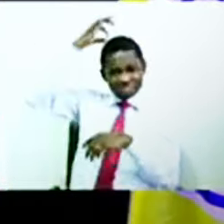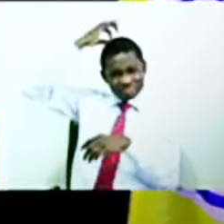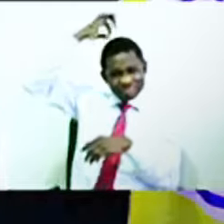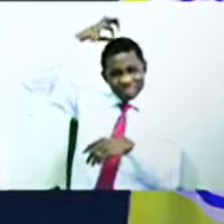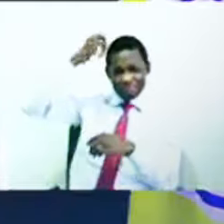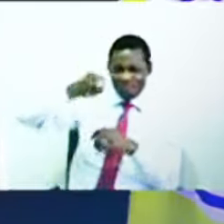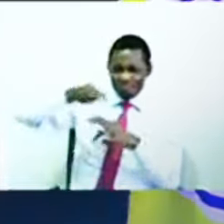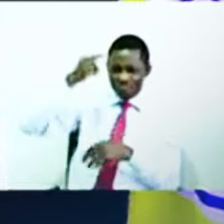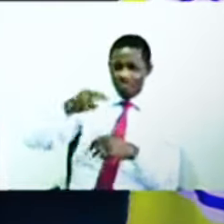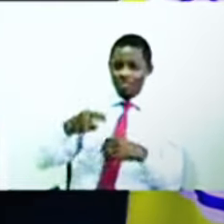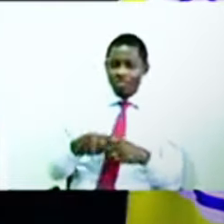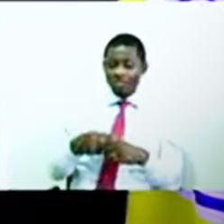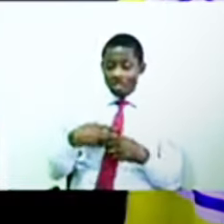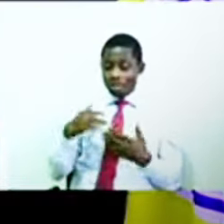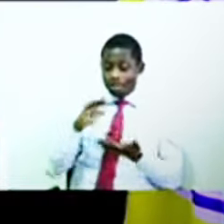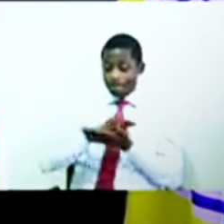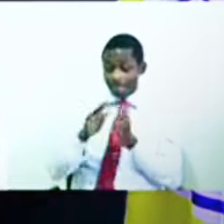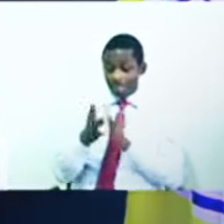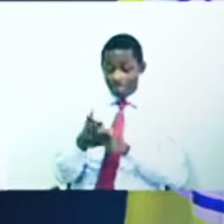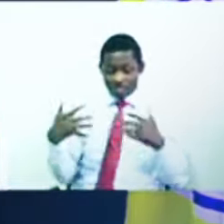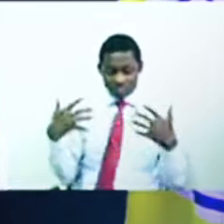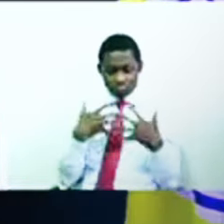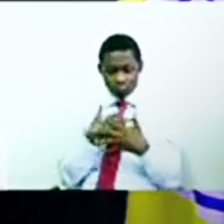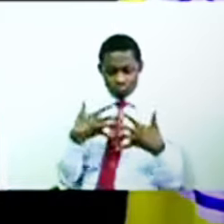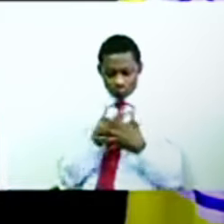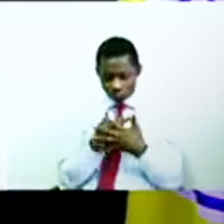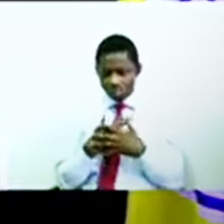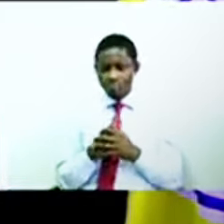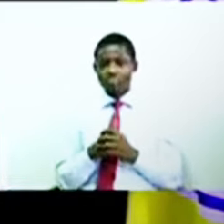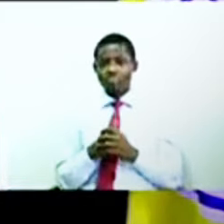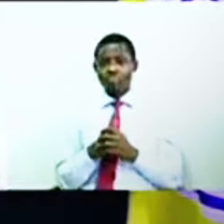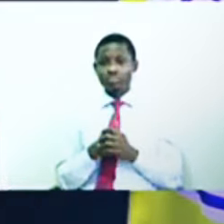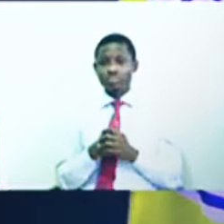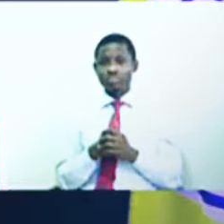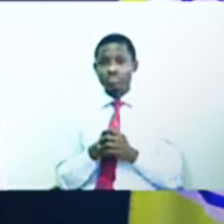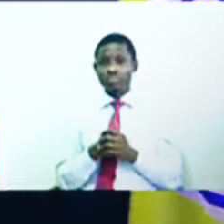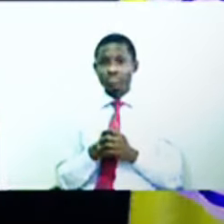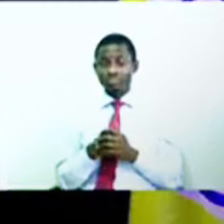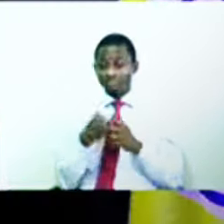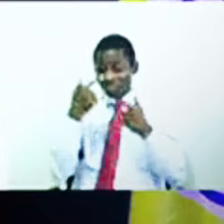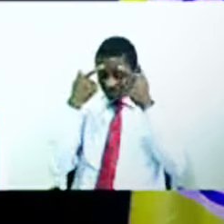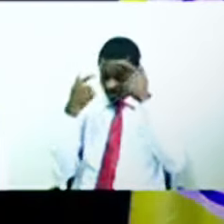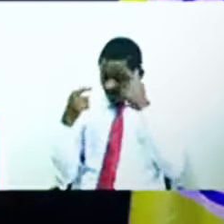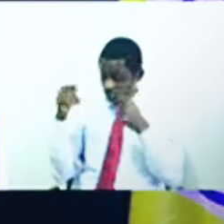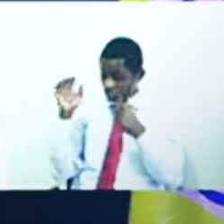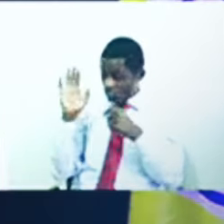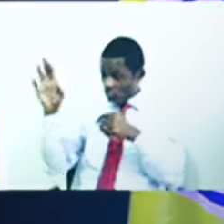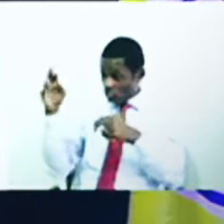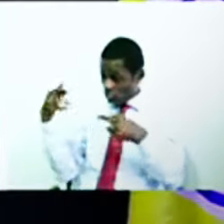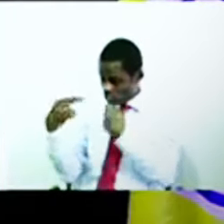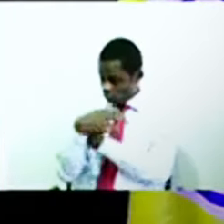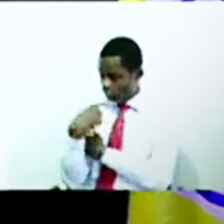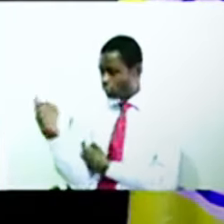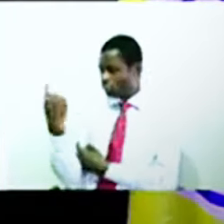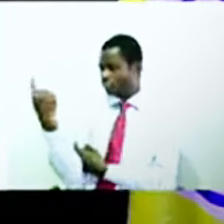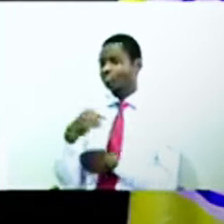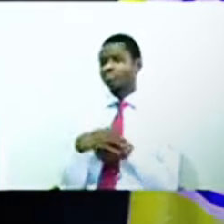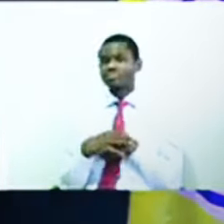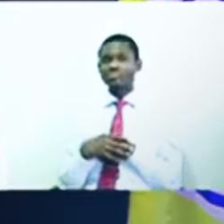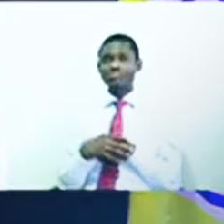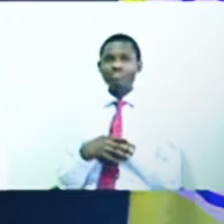feel some sense of fear. Yeah, na ehu bi ababeshe. Because I was in the room alone. If you say na min kwa na mi she sa dan no.